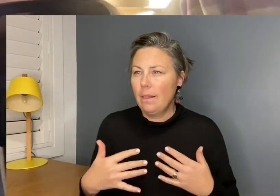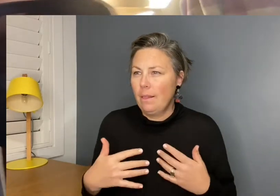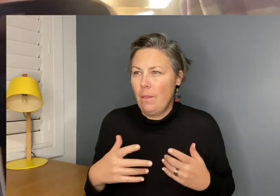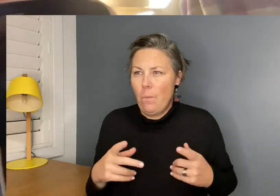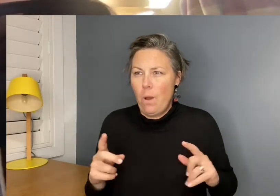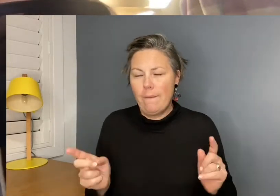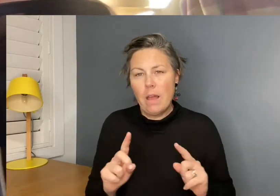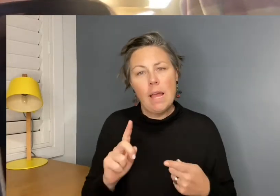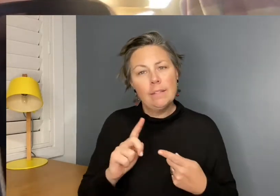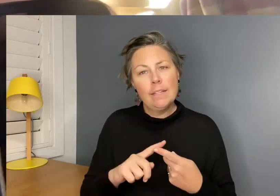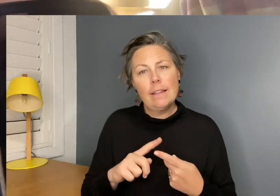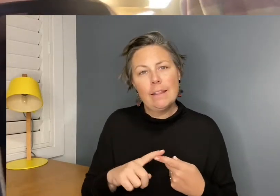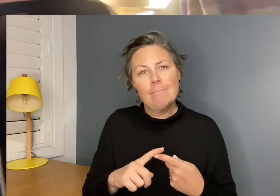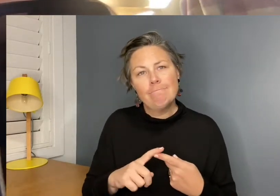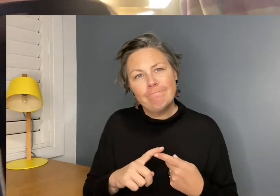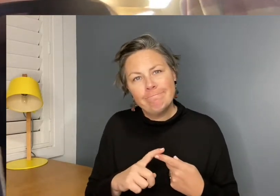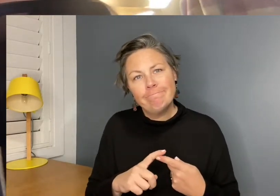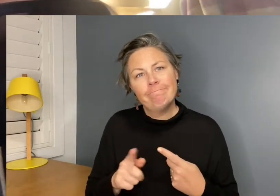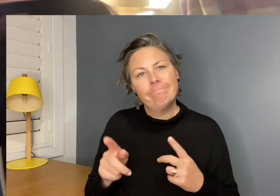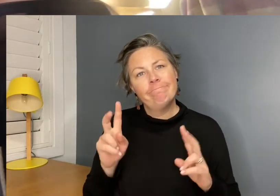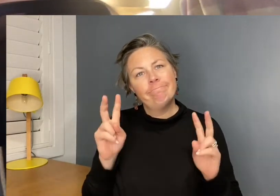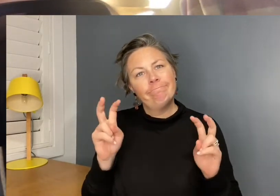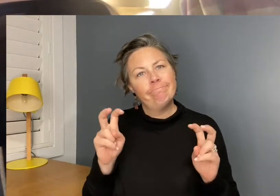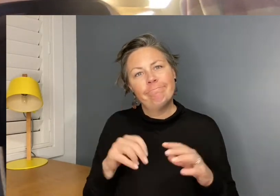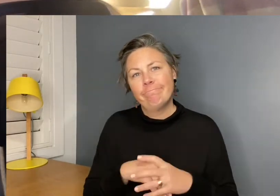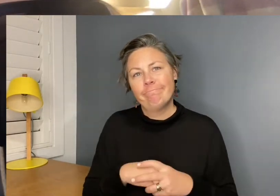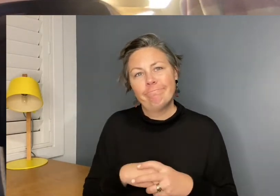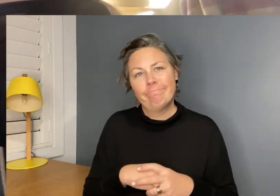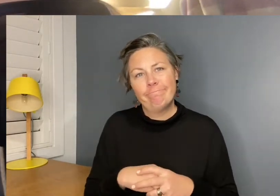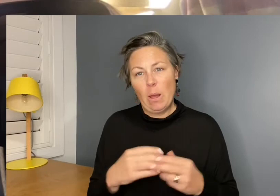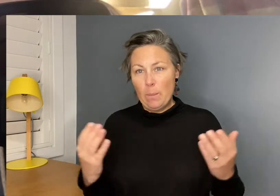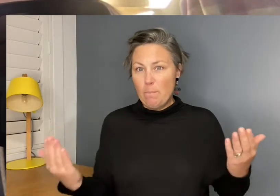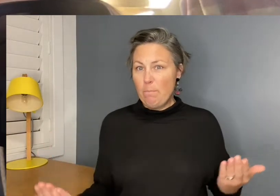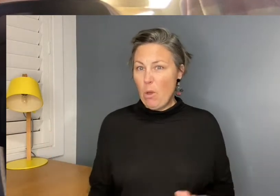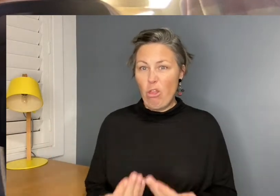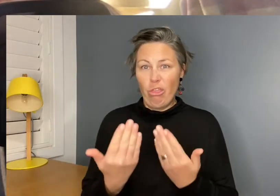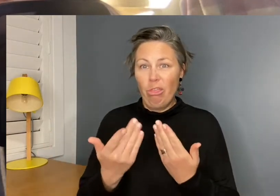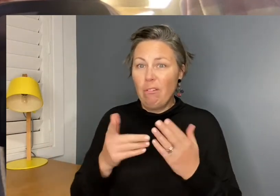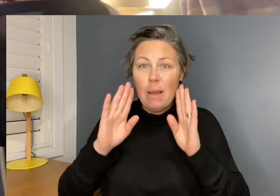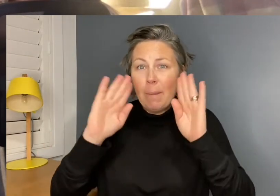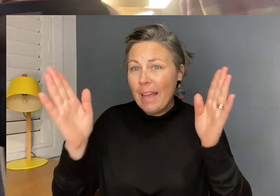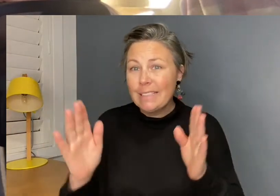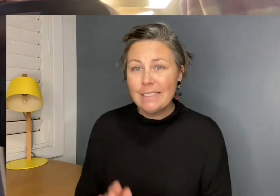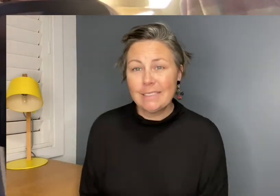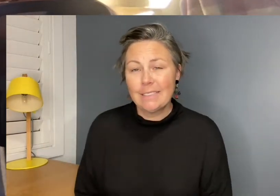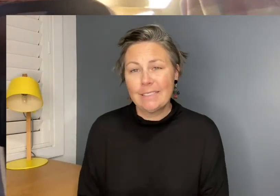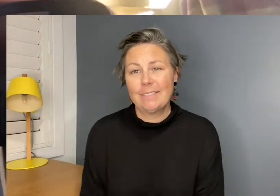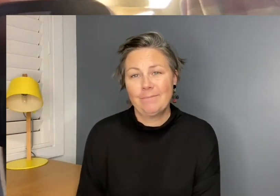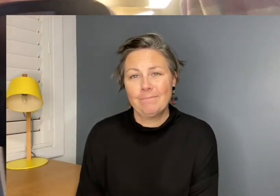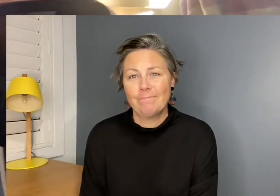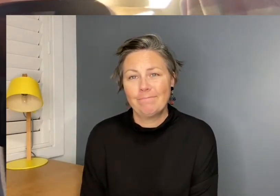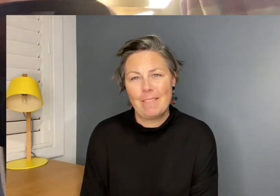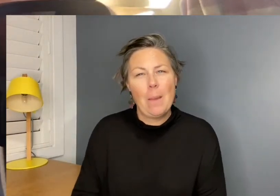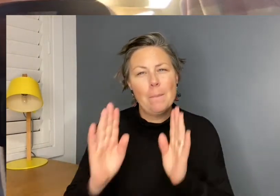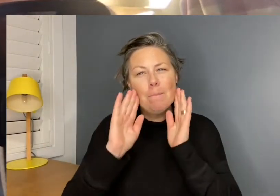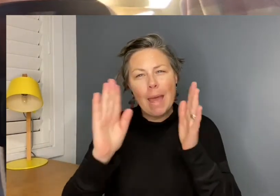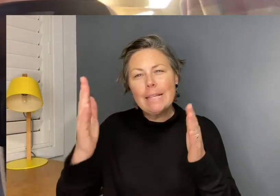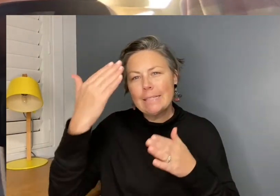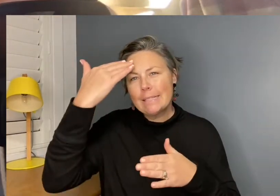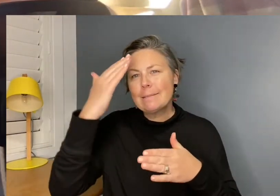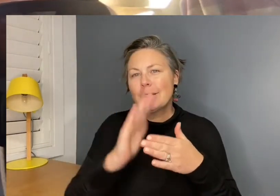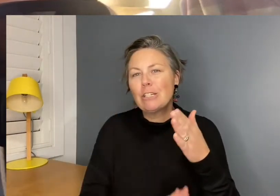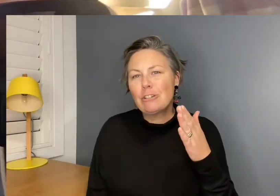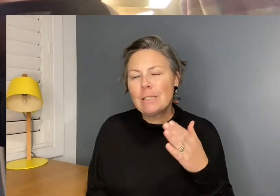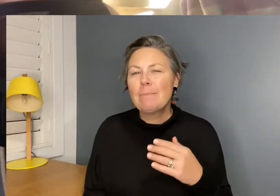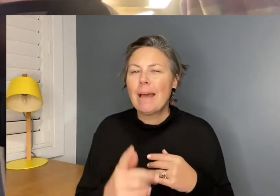whatever they are, it's still part of the incredible experience. So yeah, we just had a bit